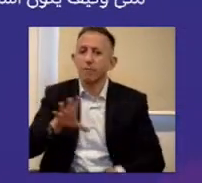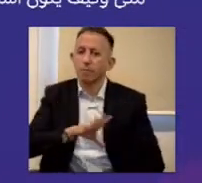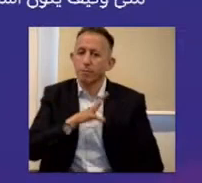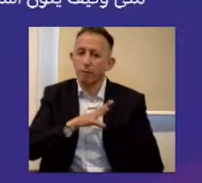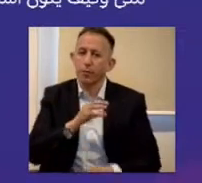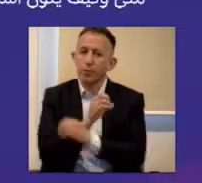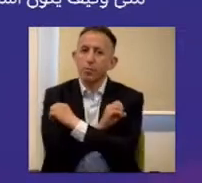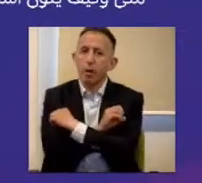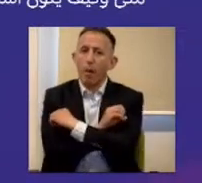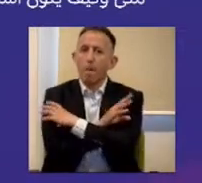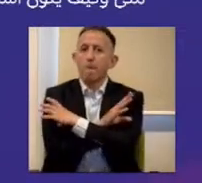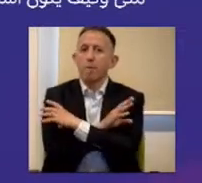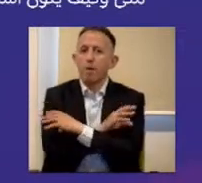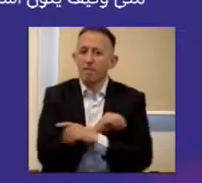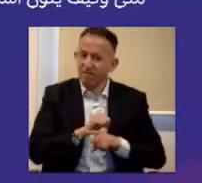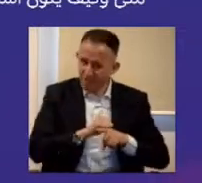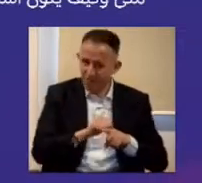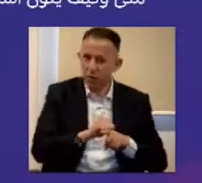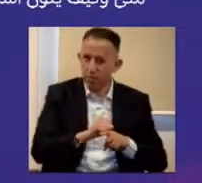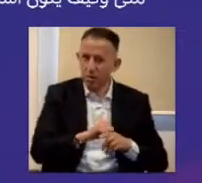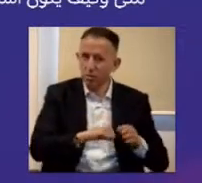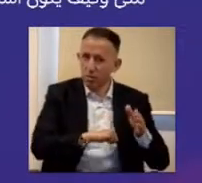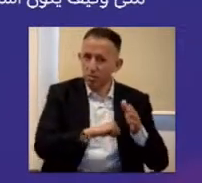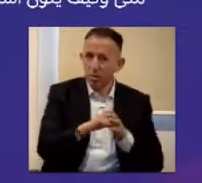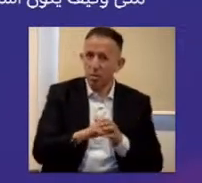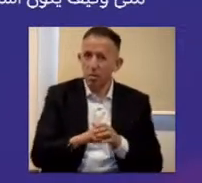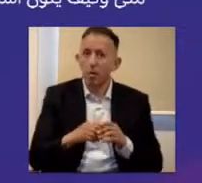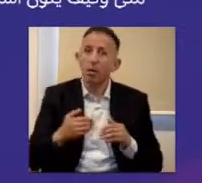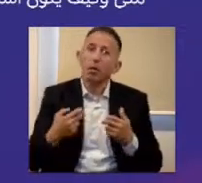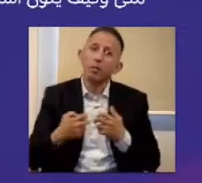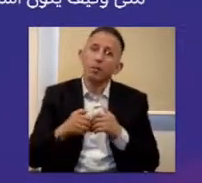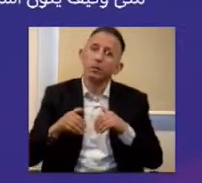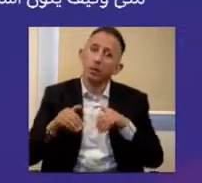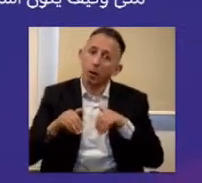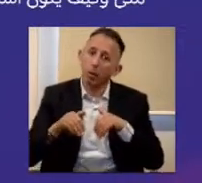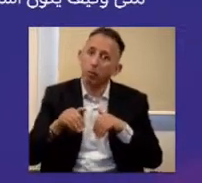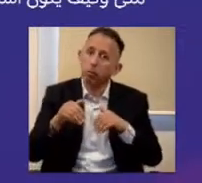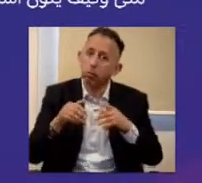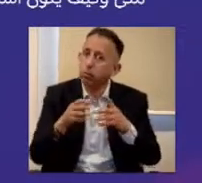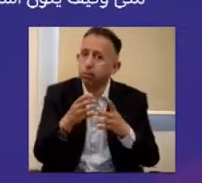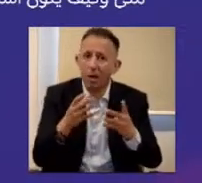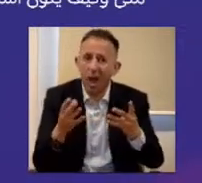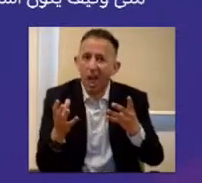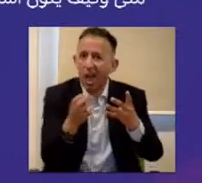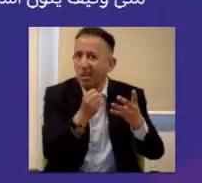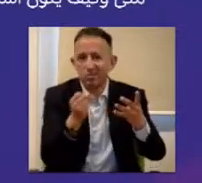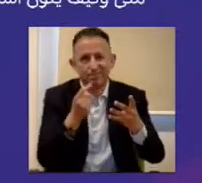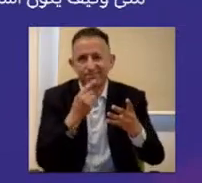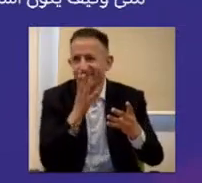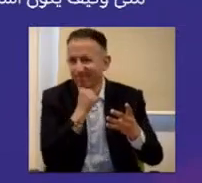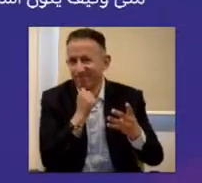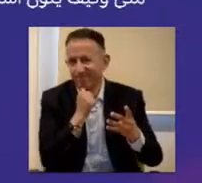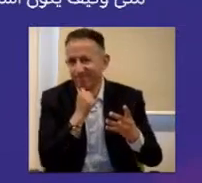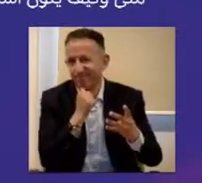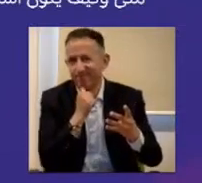power to do his duties. With a teaching assistant that help the